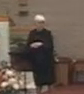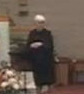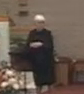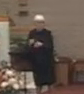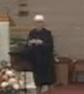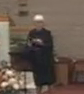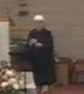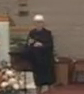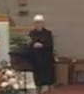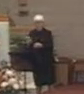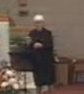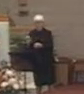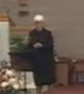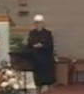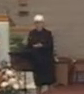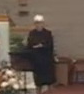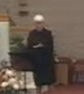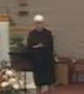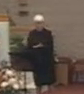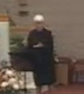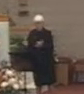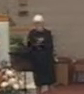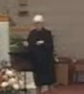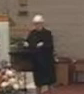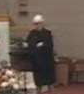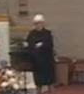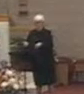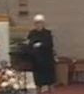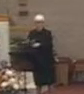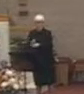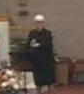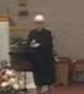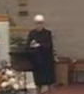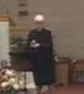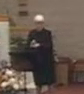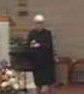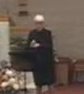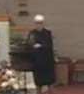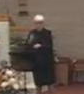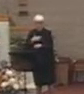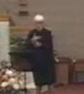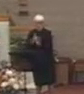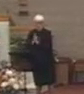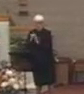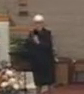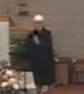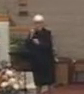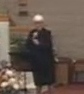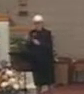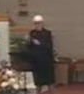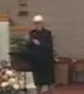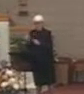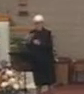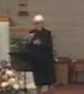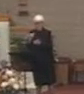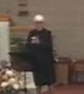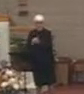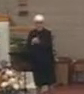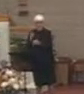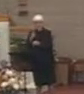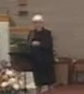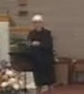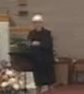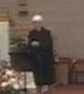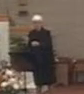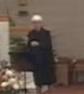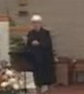whether it's Christ the King, whether it's here at the parish, my prayer for you is that you will never,